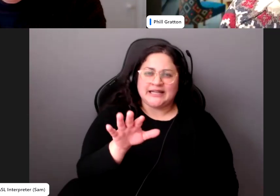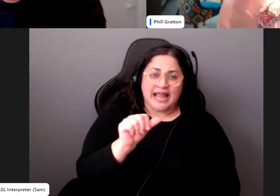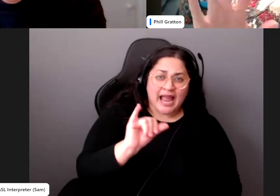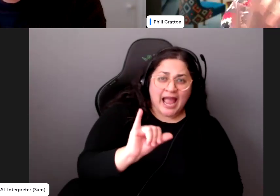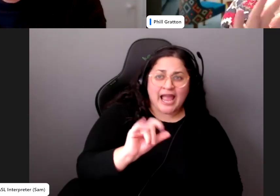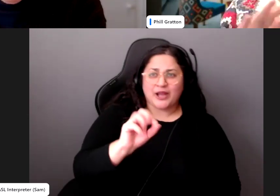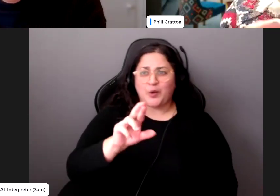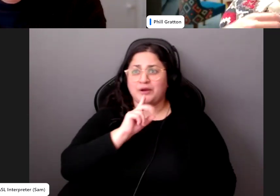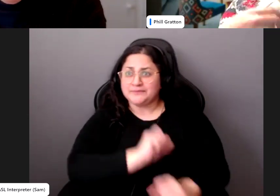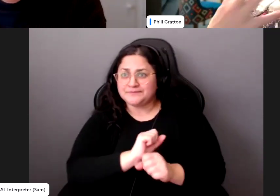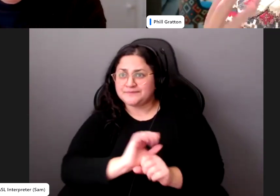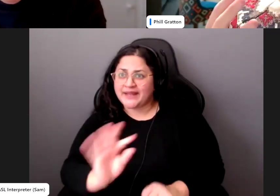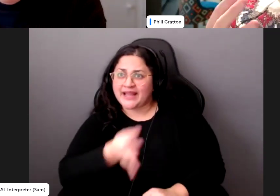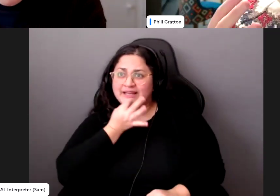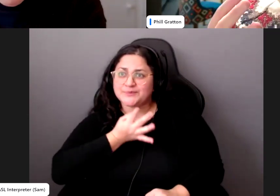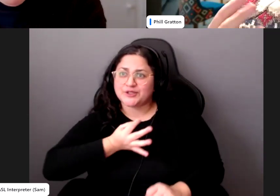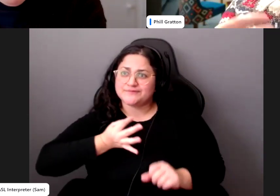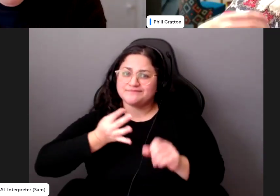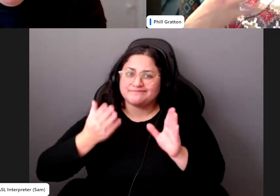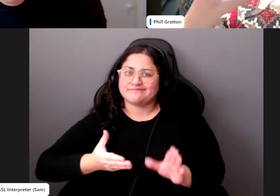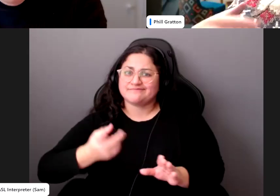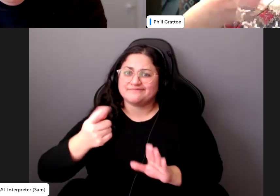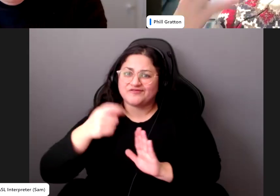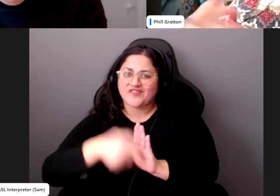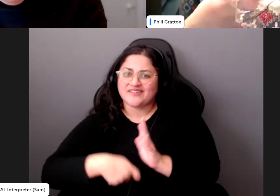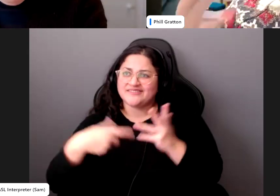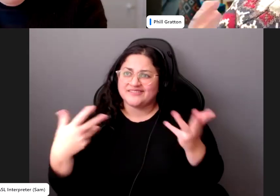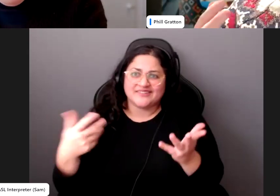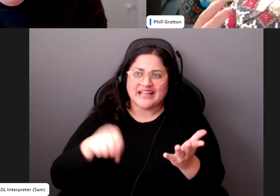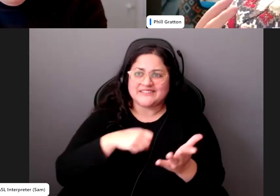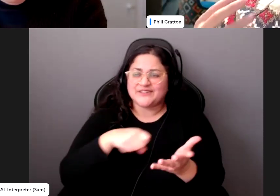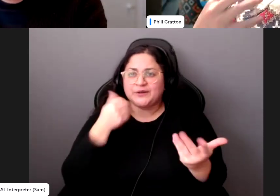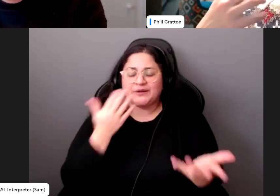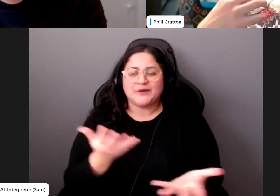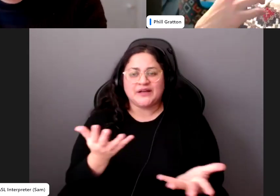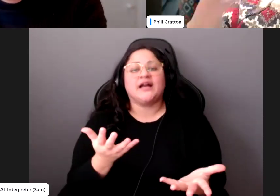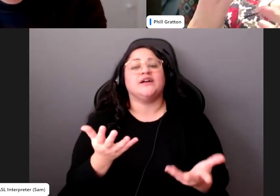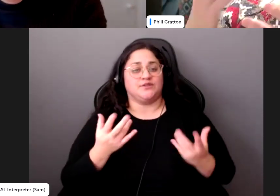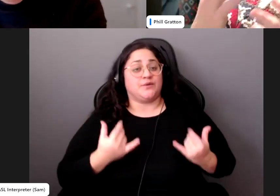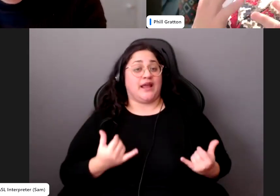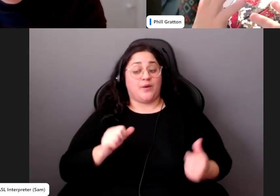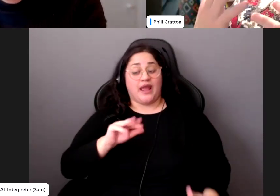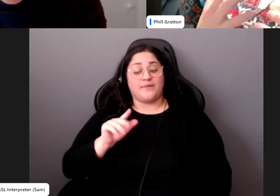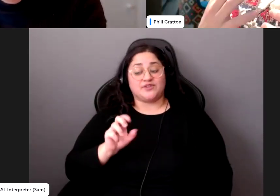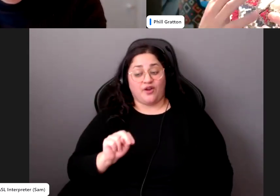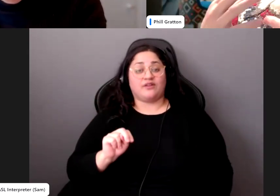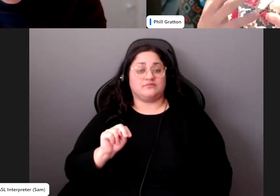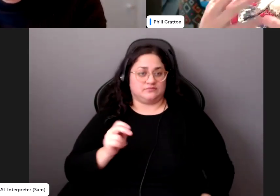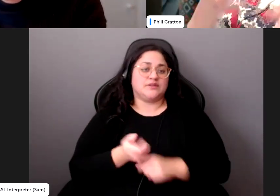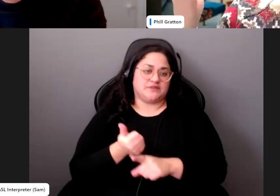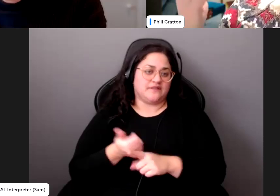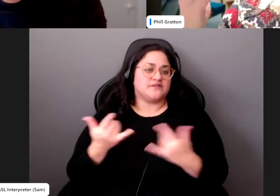whether or not they're AI generated or if they're created by people, because we're entering into this world now where generated stuff